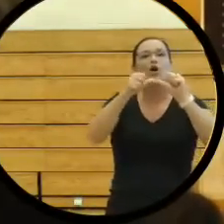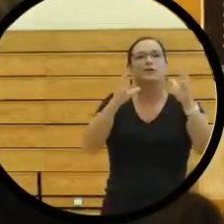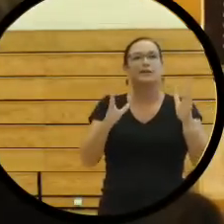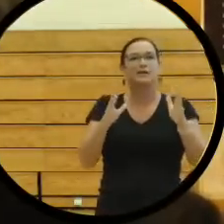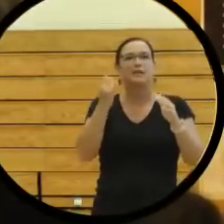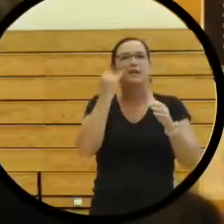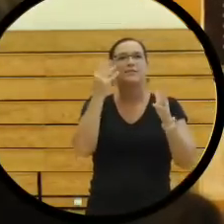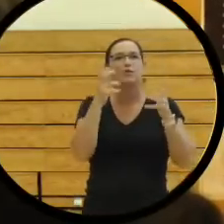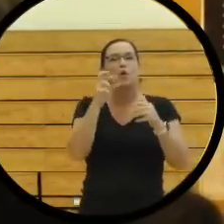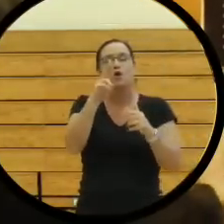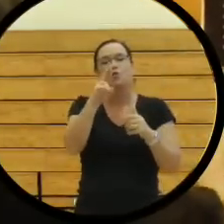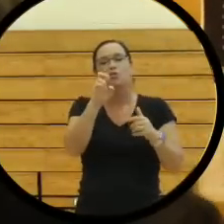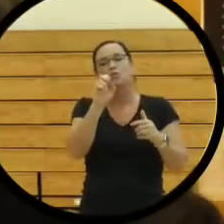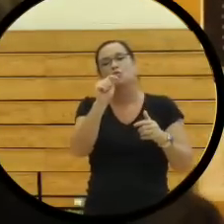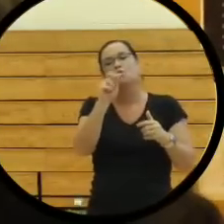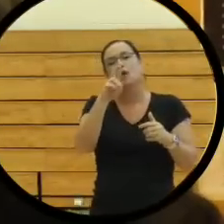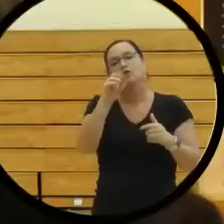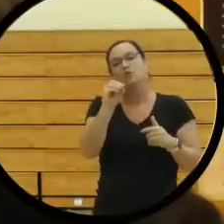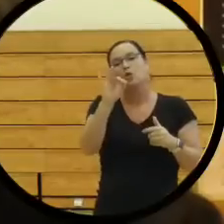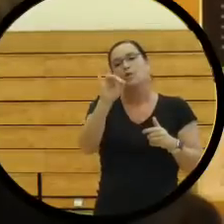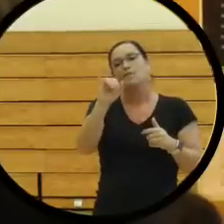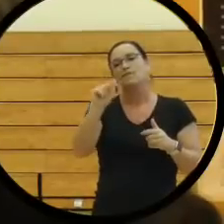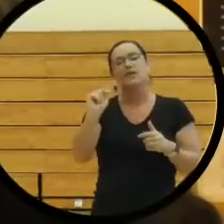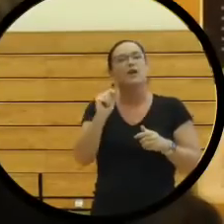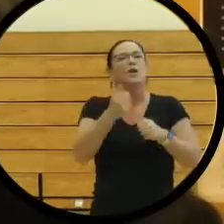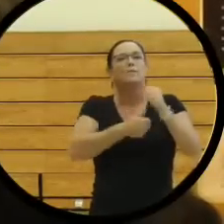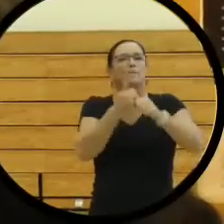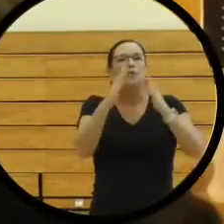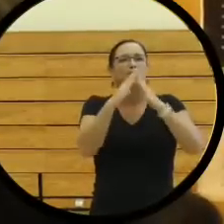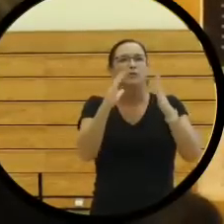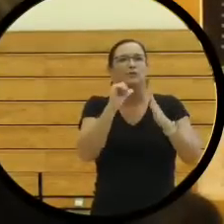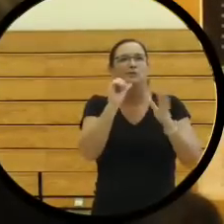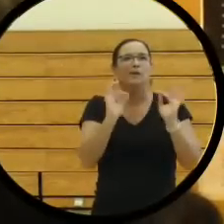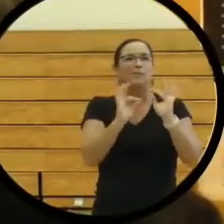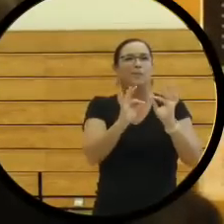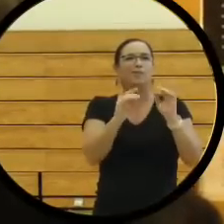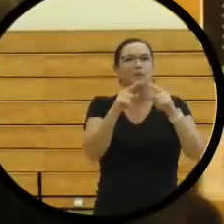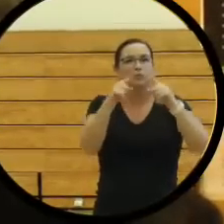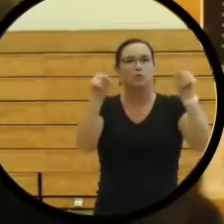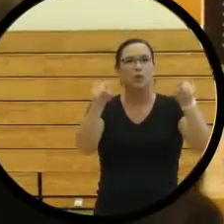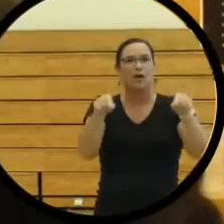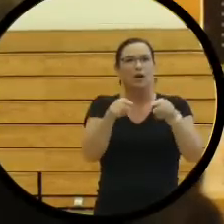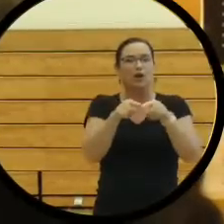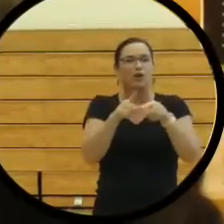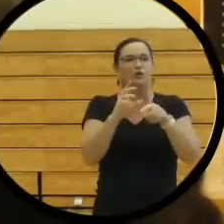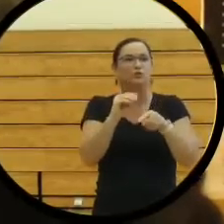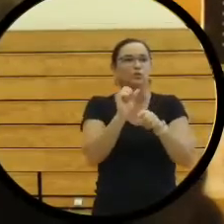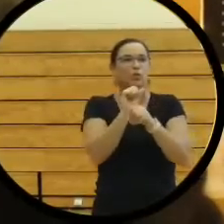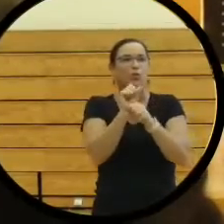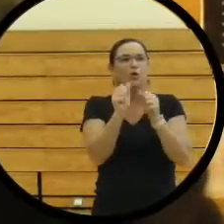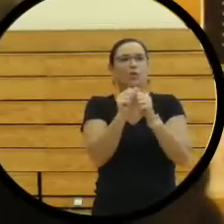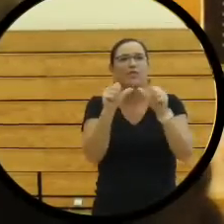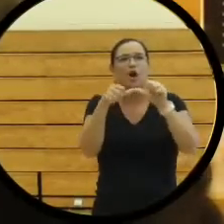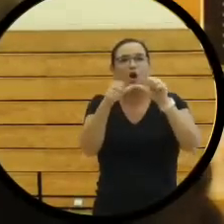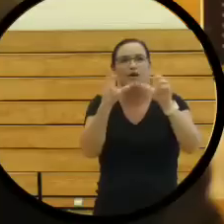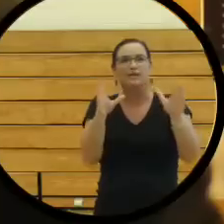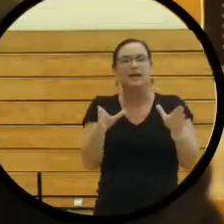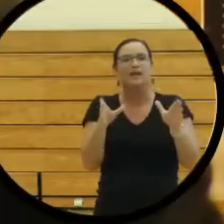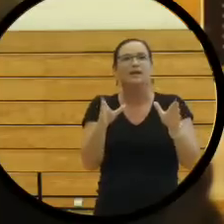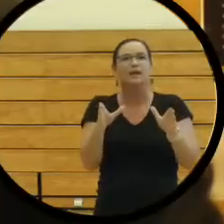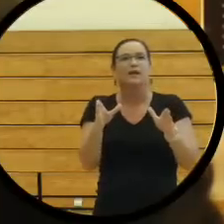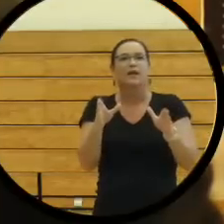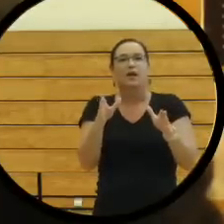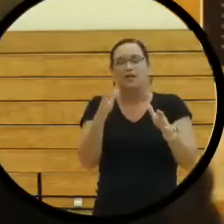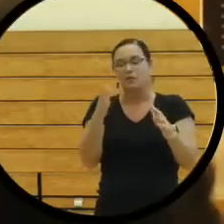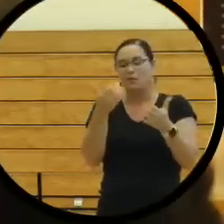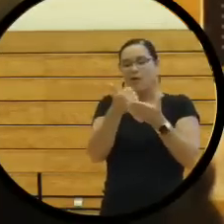you want to retrofit, because most houses aren't perfect squares and things like that. There's a lot of stuff. So work with an architect that can help you build these shear